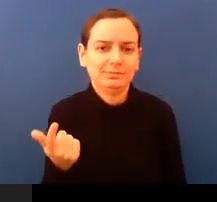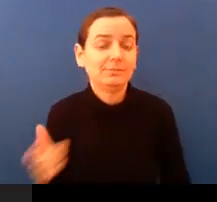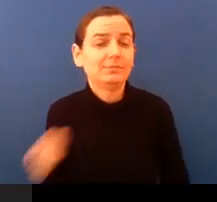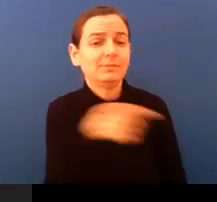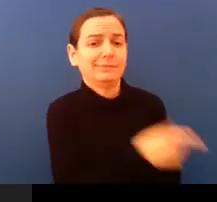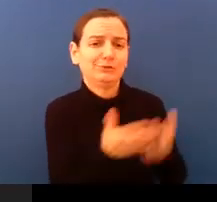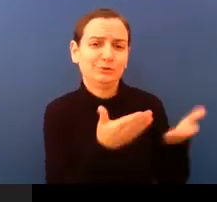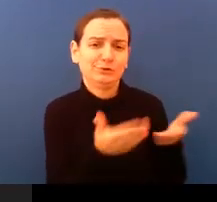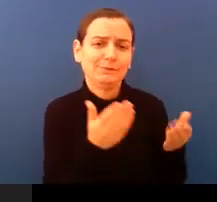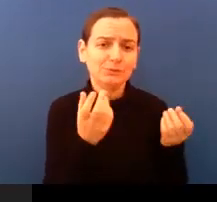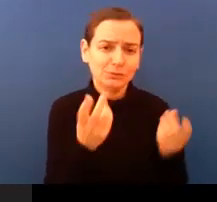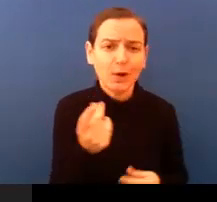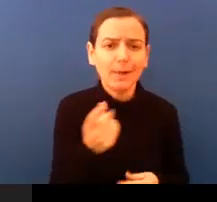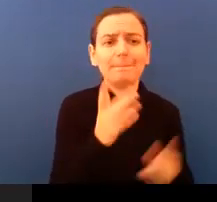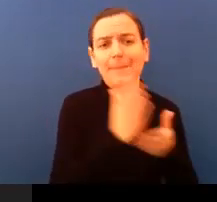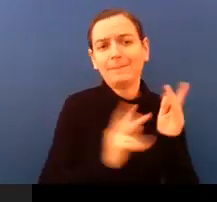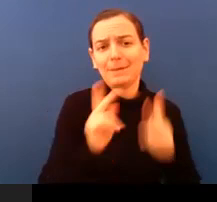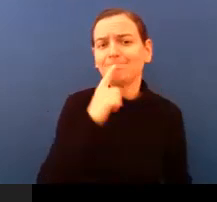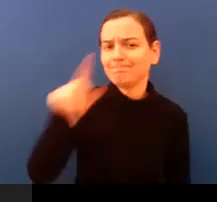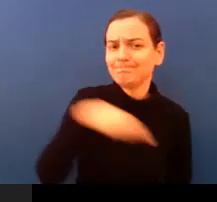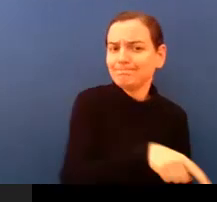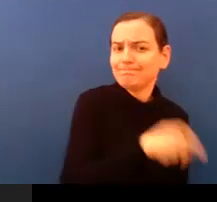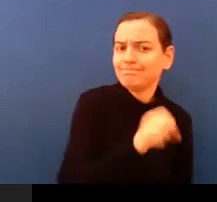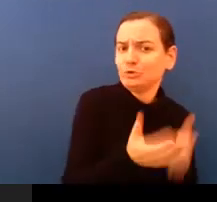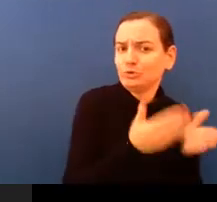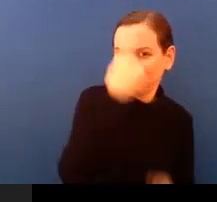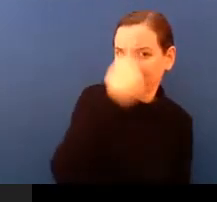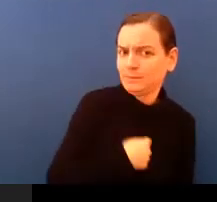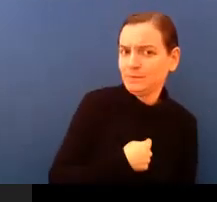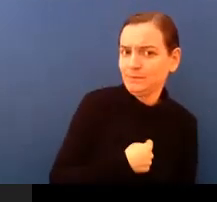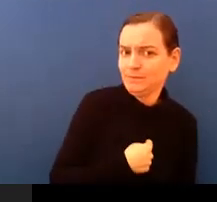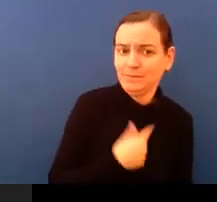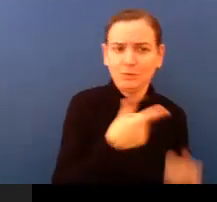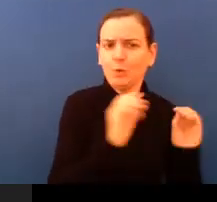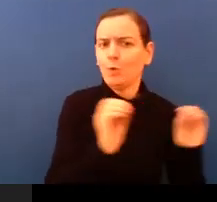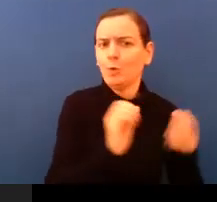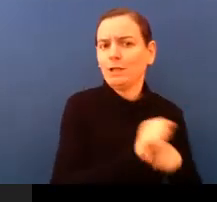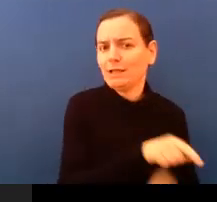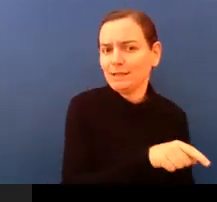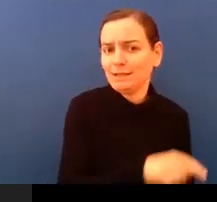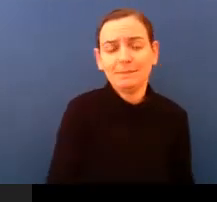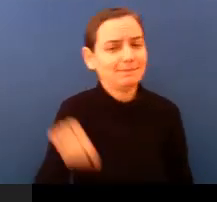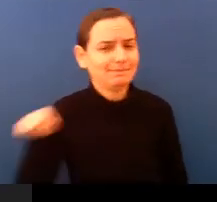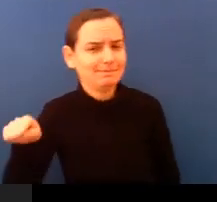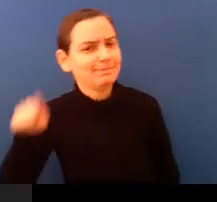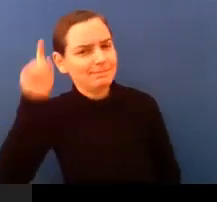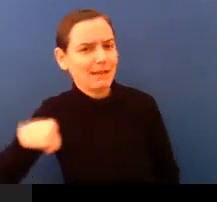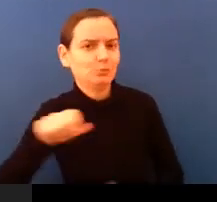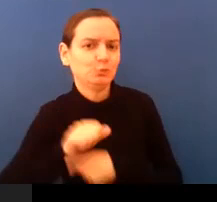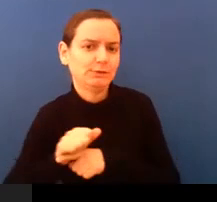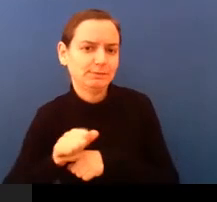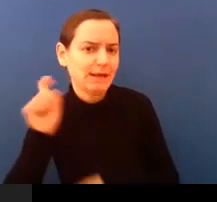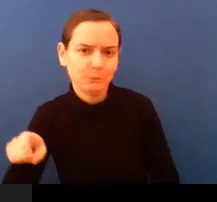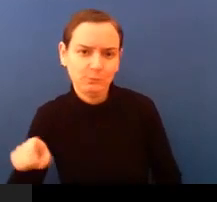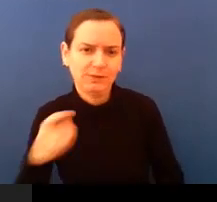dog organizations. They are not guide dogs. Therapy dogs, which provide comfort, are not